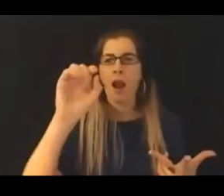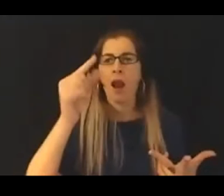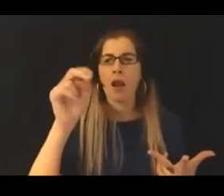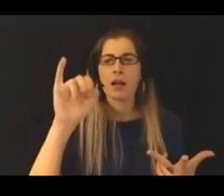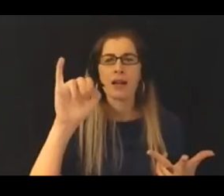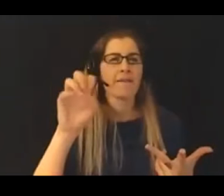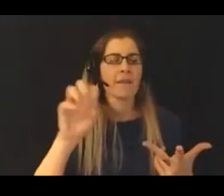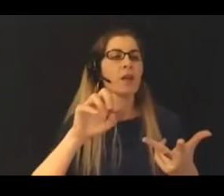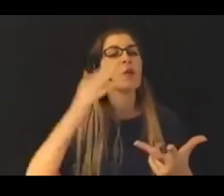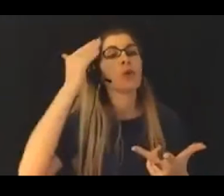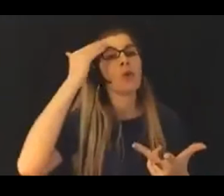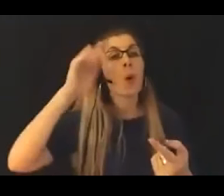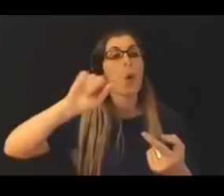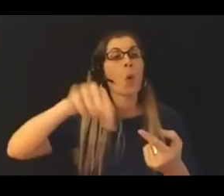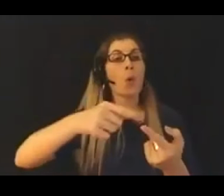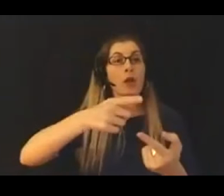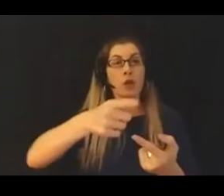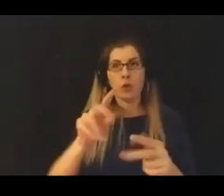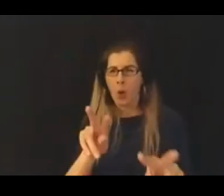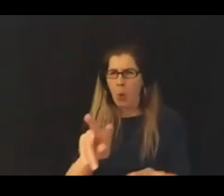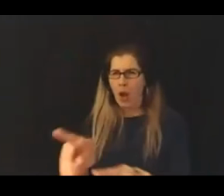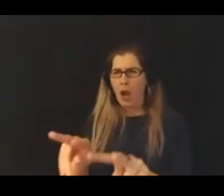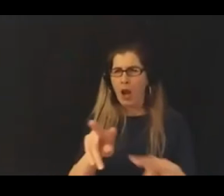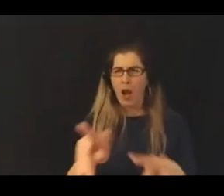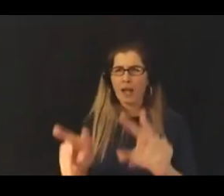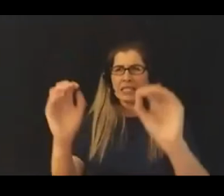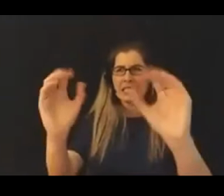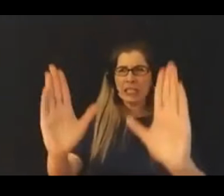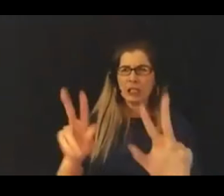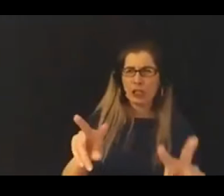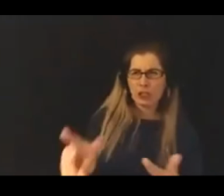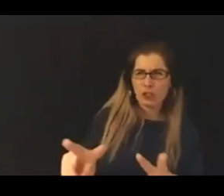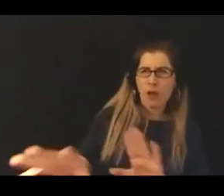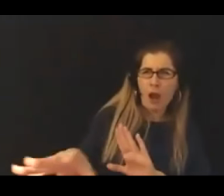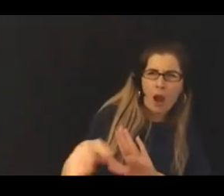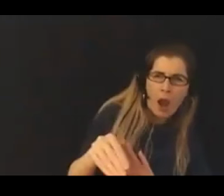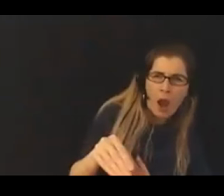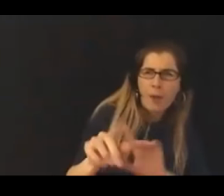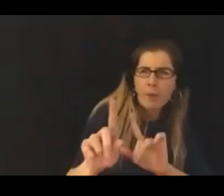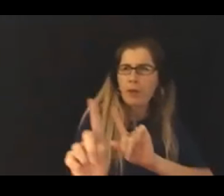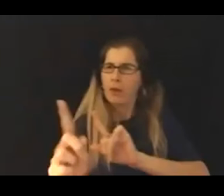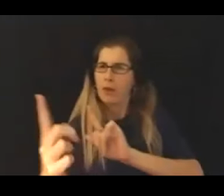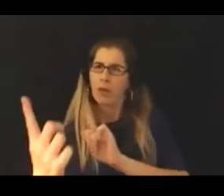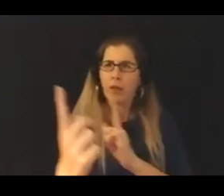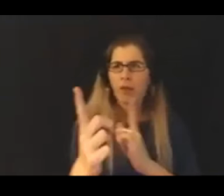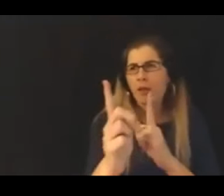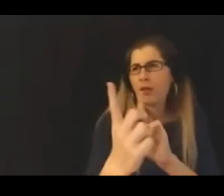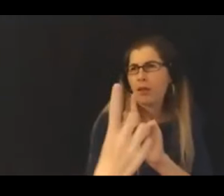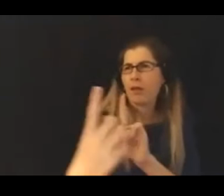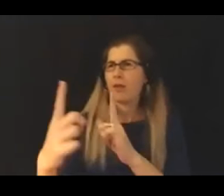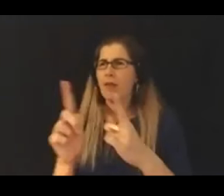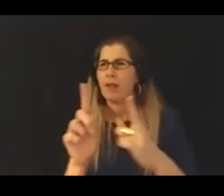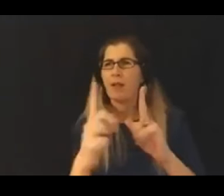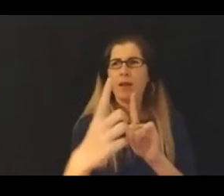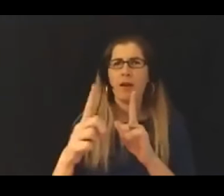our choreography, right? We're watching the teacher, the choreographer. We're trying to copy movements. We're